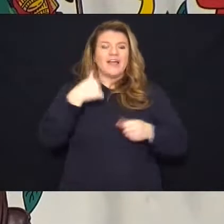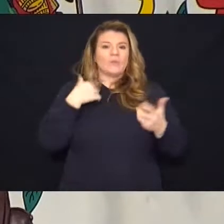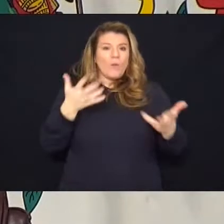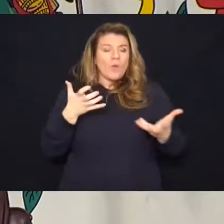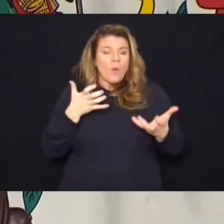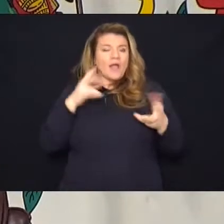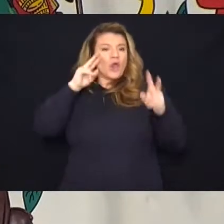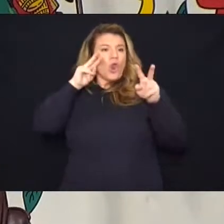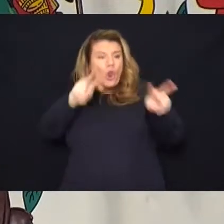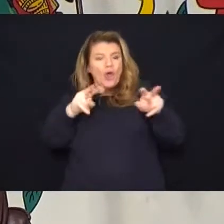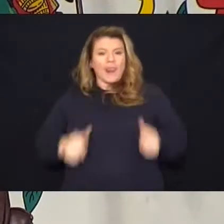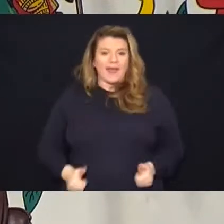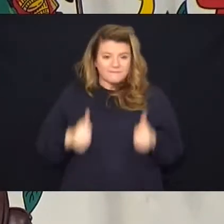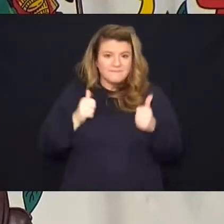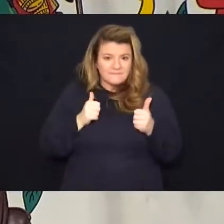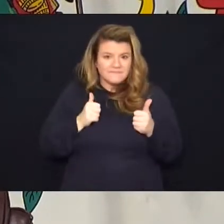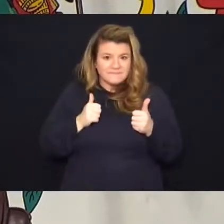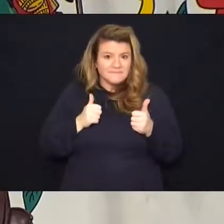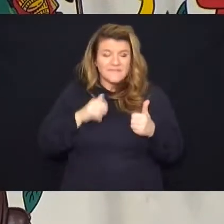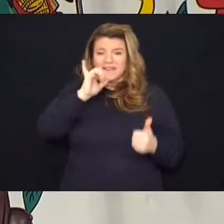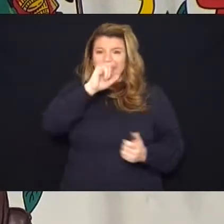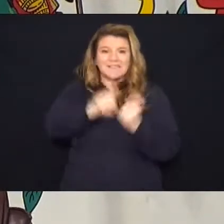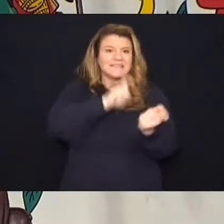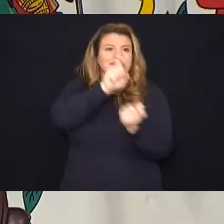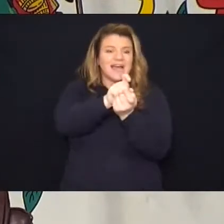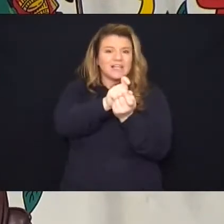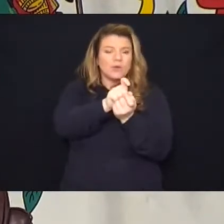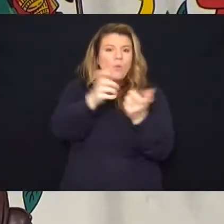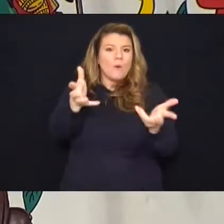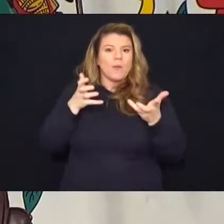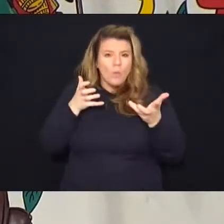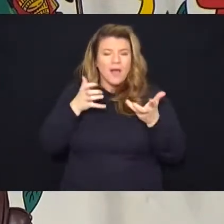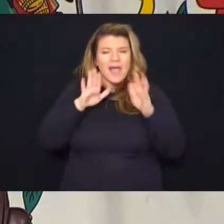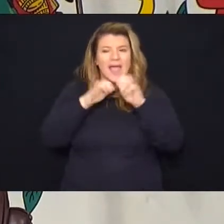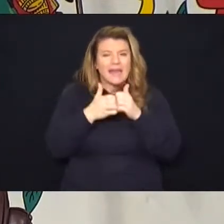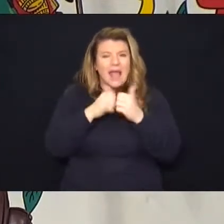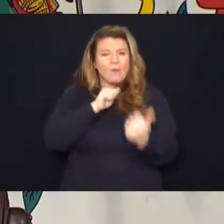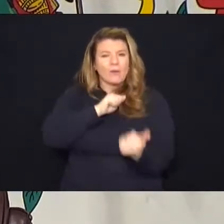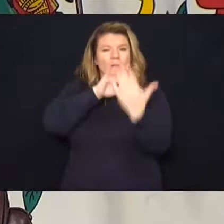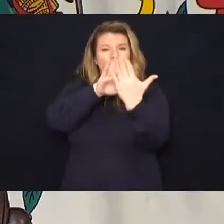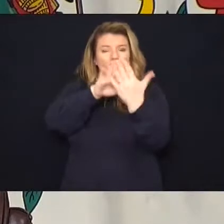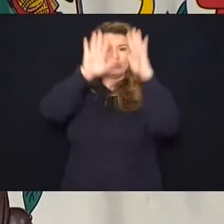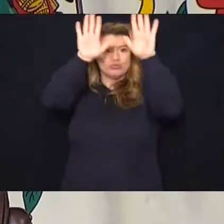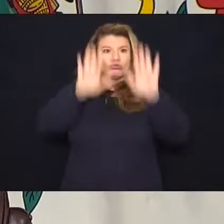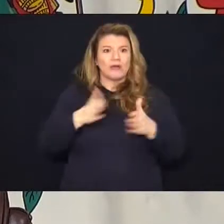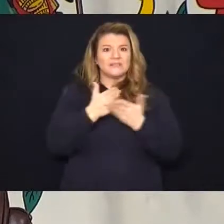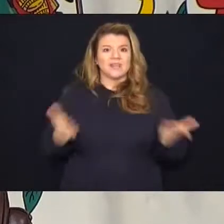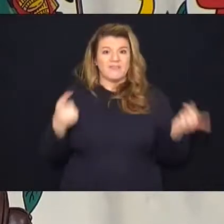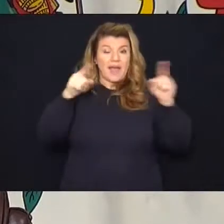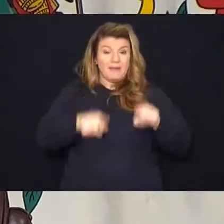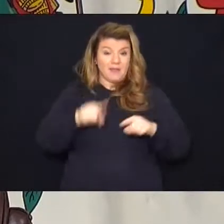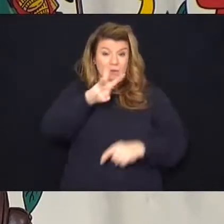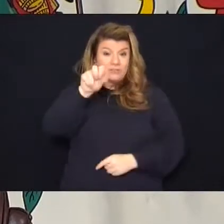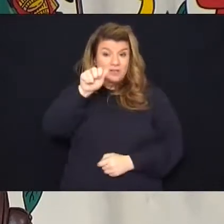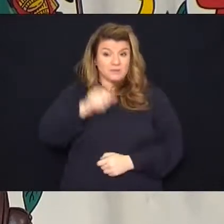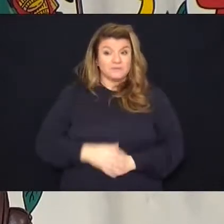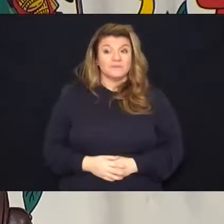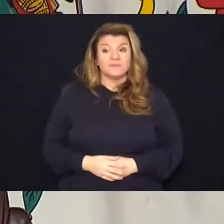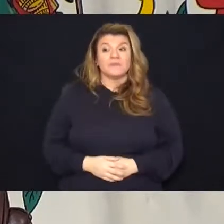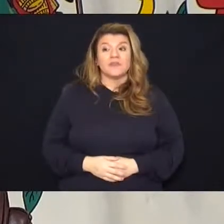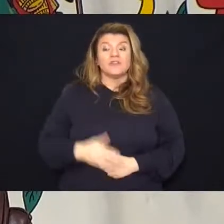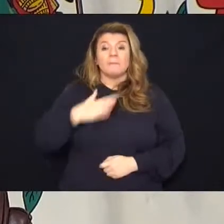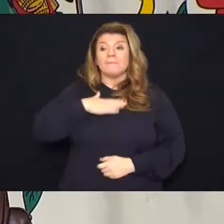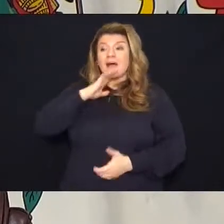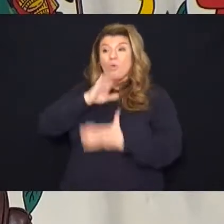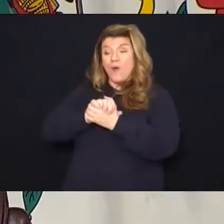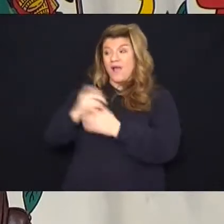we want to look at everything, and that's exactly what we want, how we want to approach the great stuff that's going on in West Virginia. So Kathy and